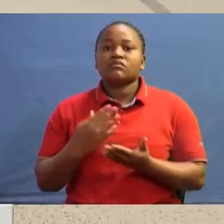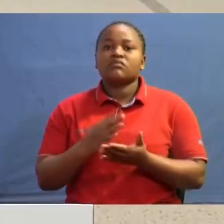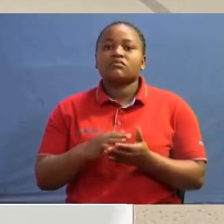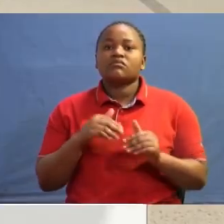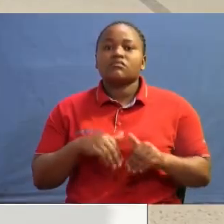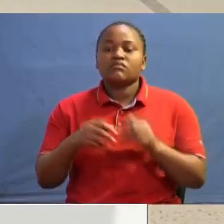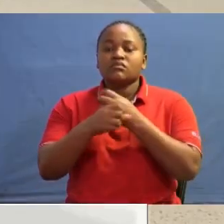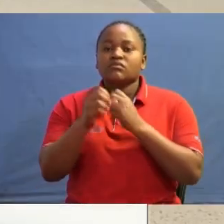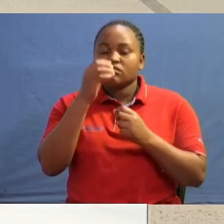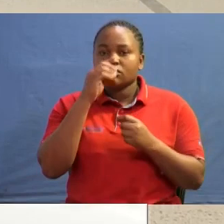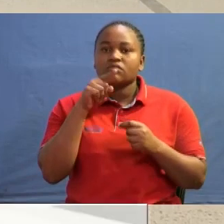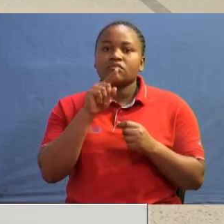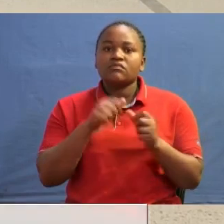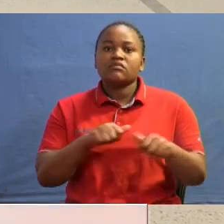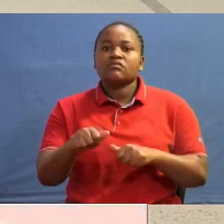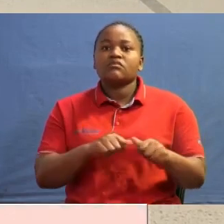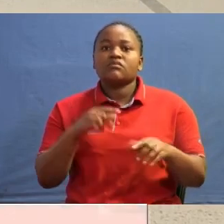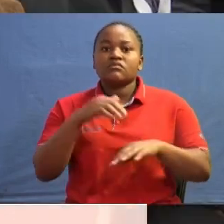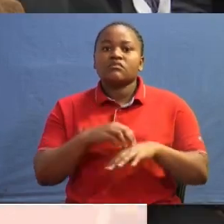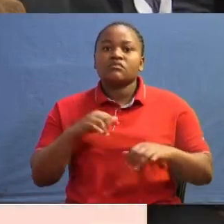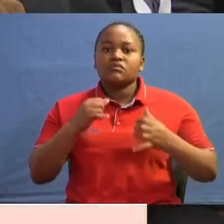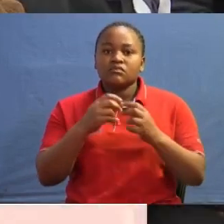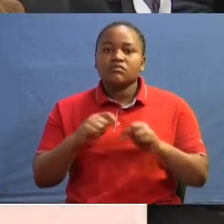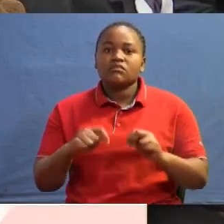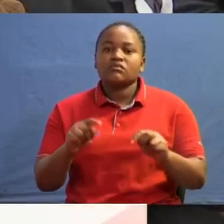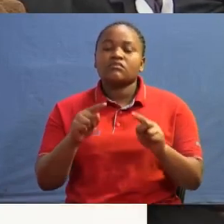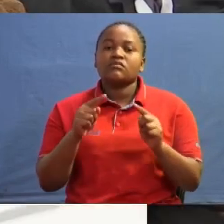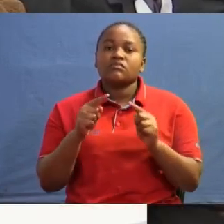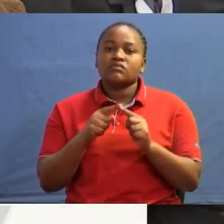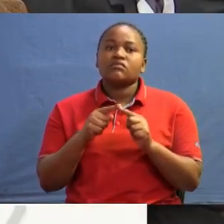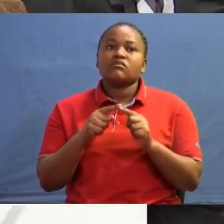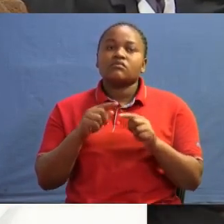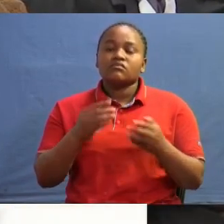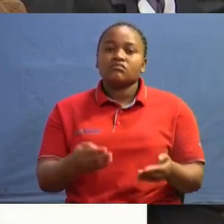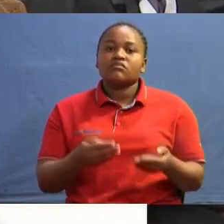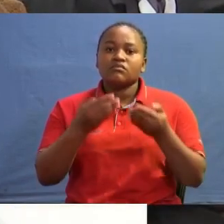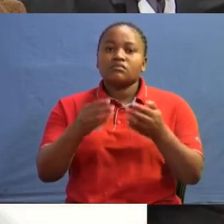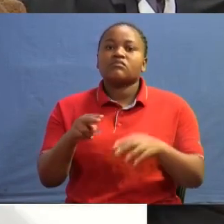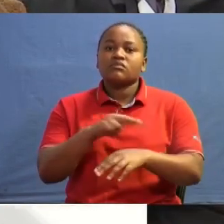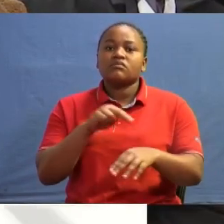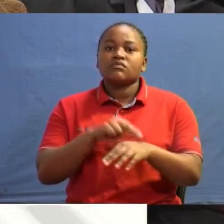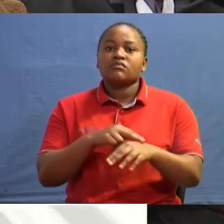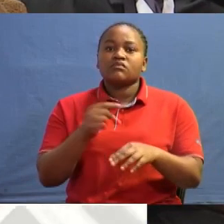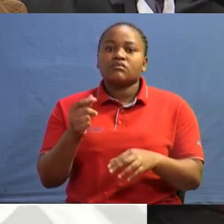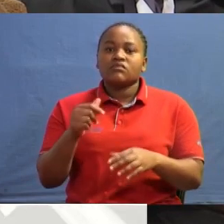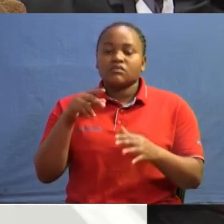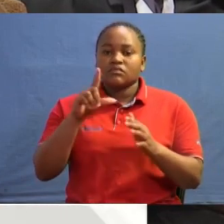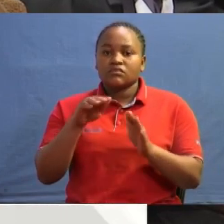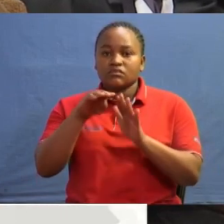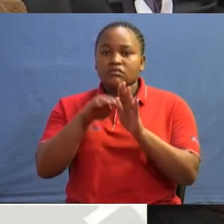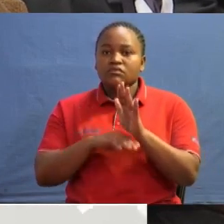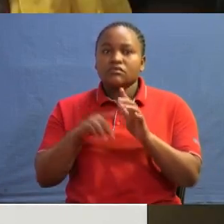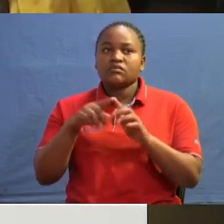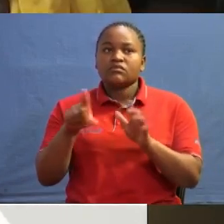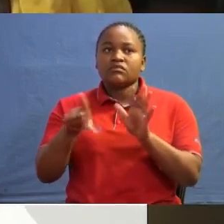to President Ruto, his administration is attempting, or rather is trying, to bring the nation's wage bill down to the